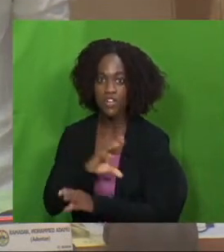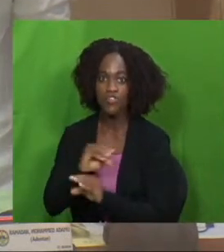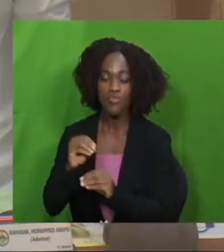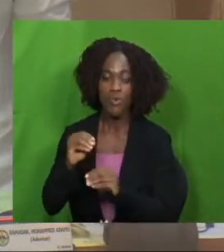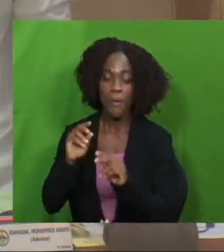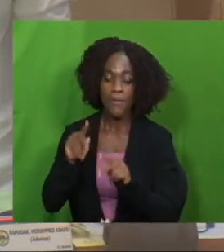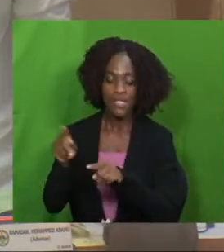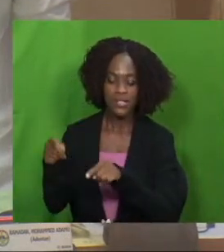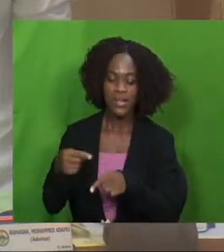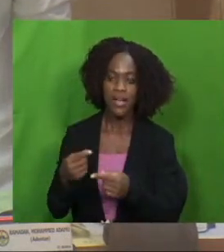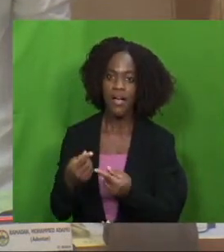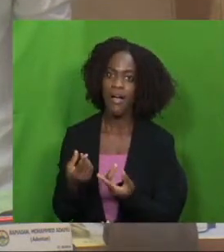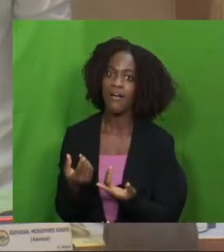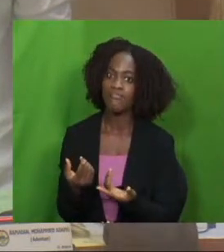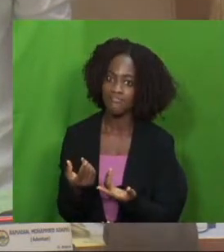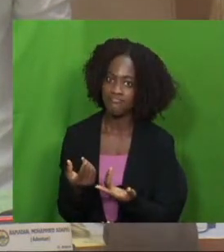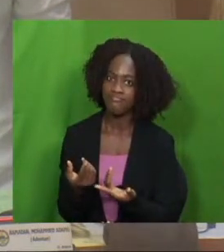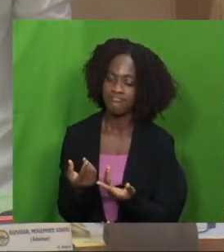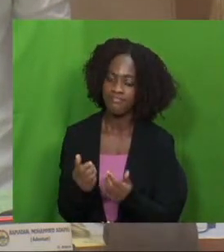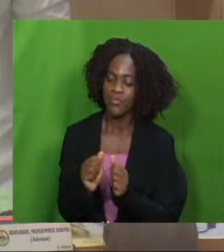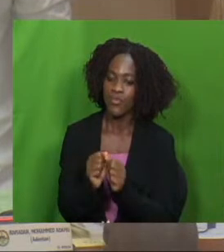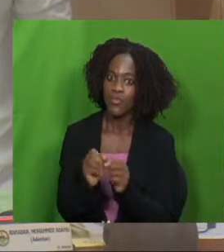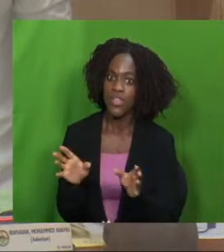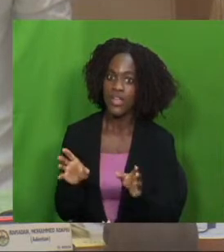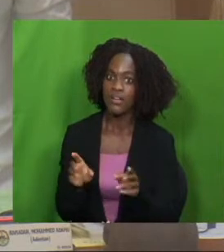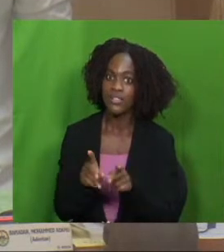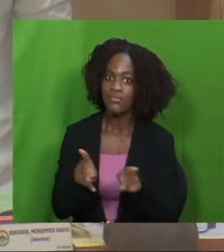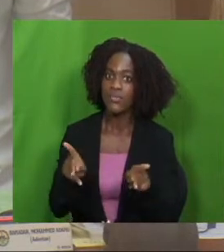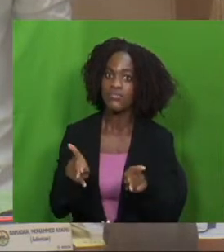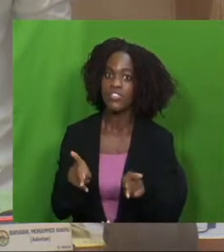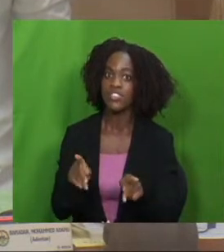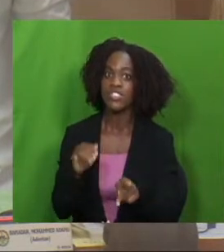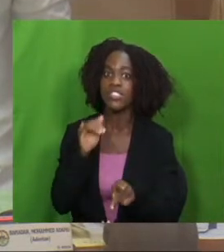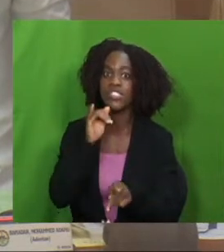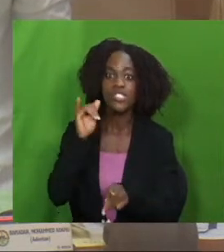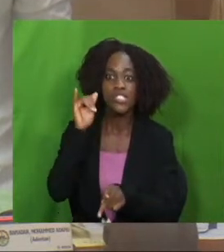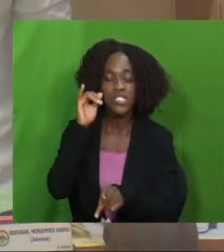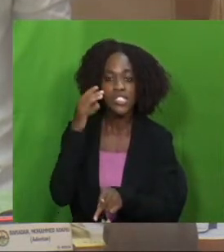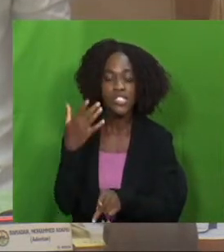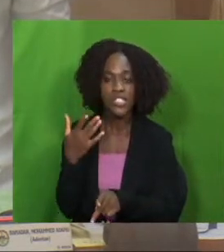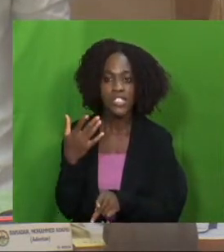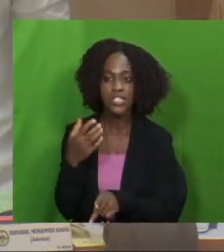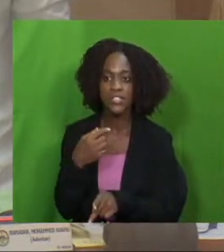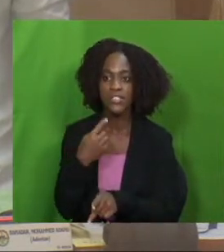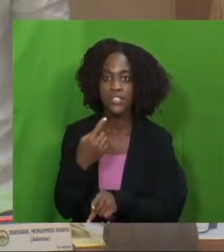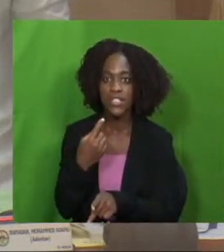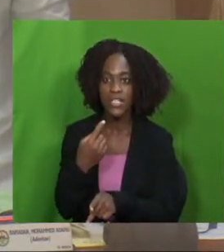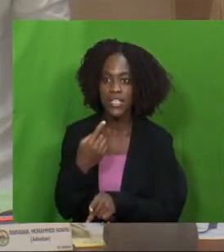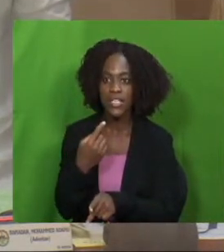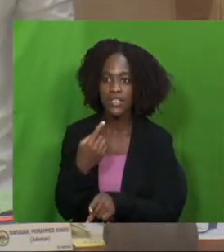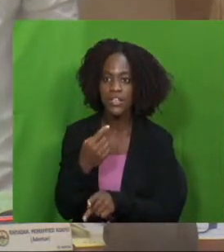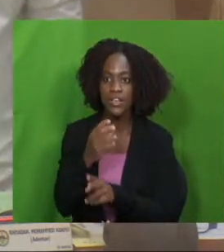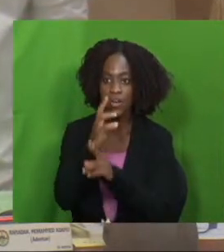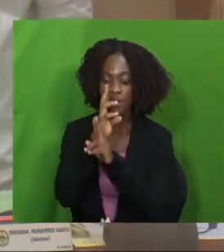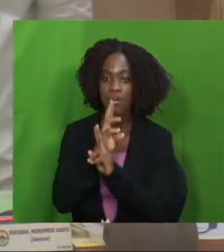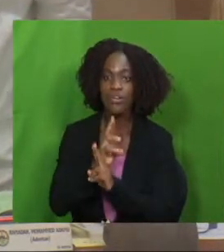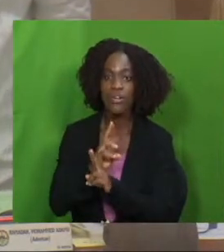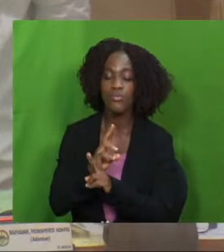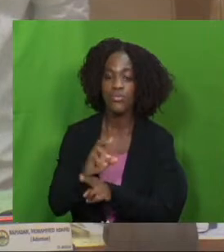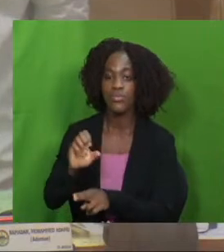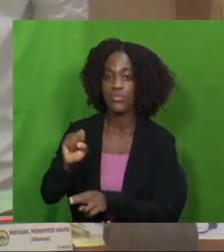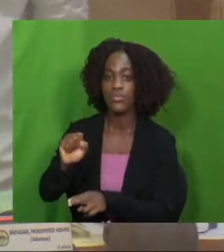absent without permission yesterday. And I singled out Sarah Joasafo. I see that